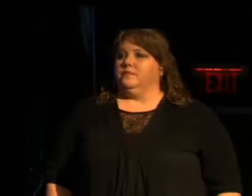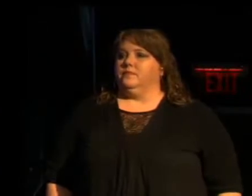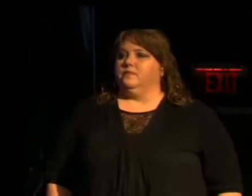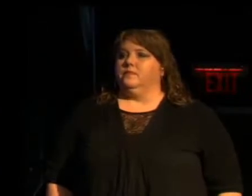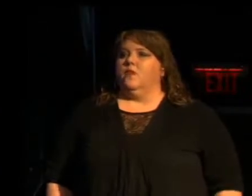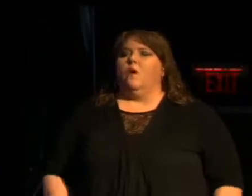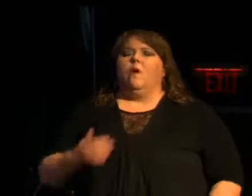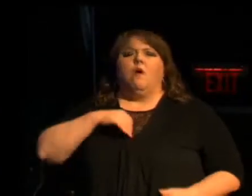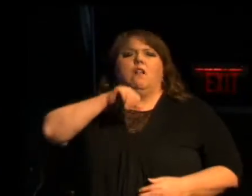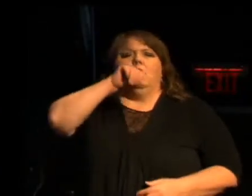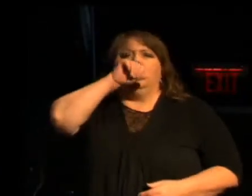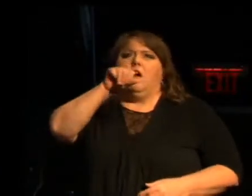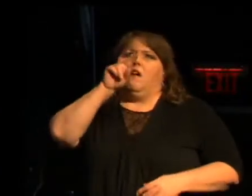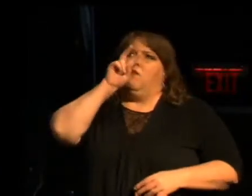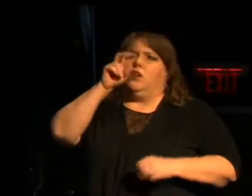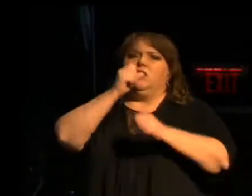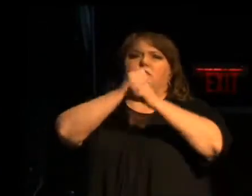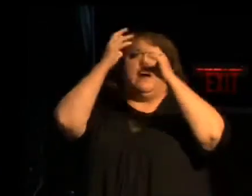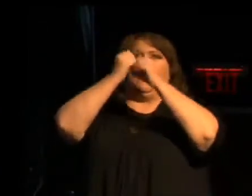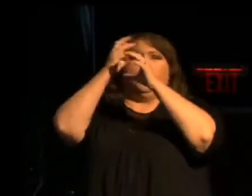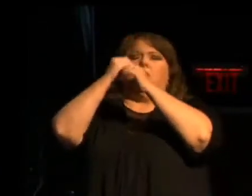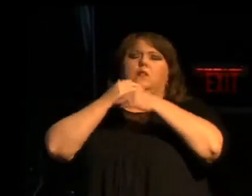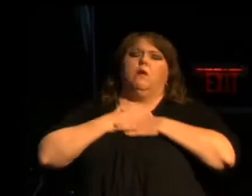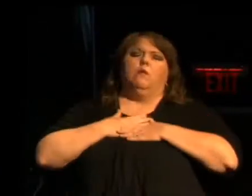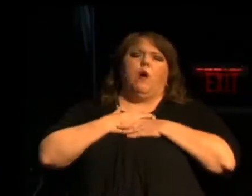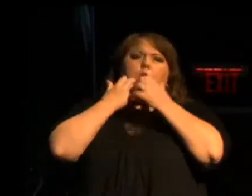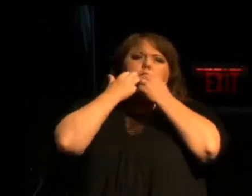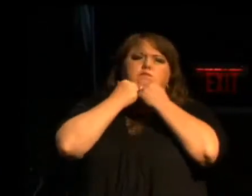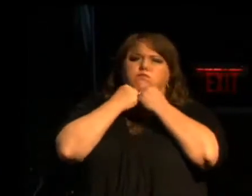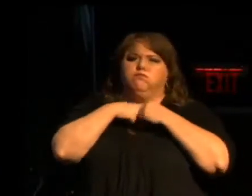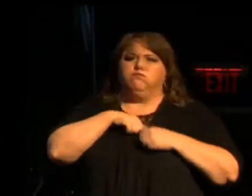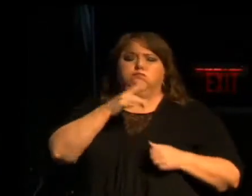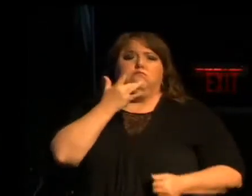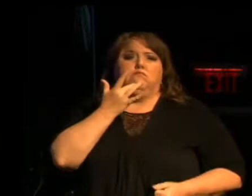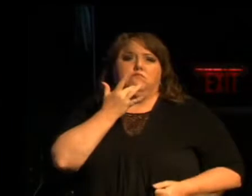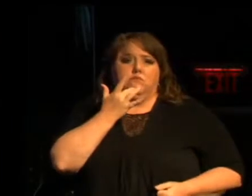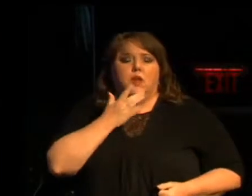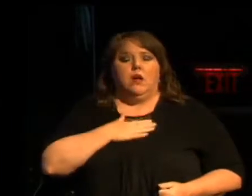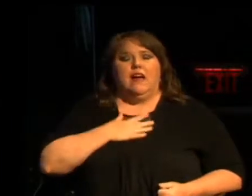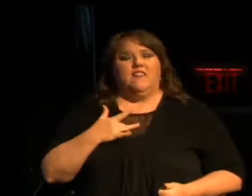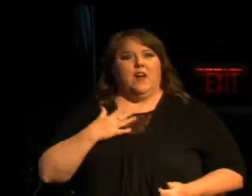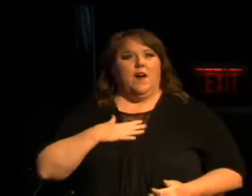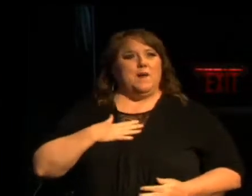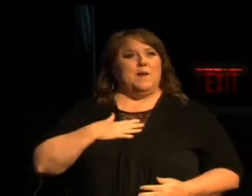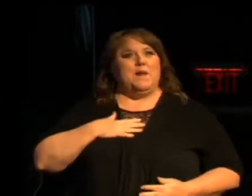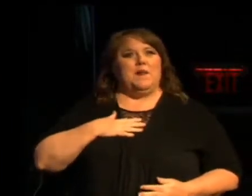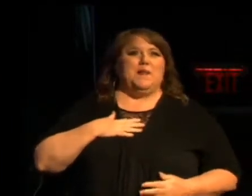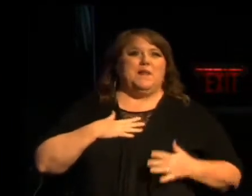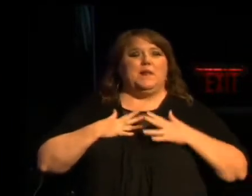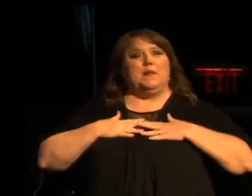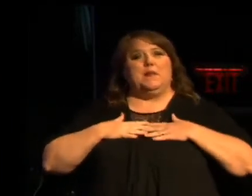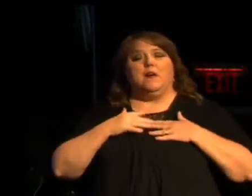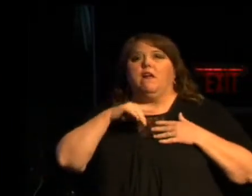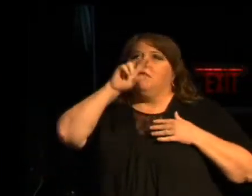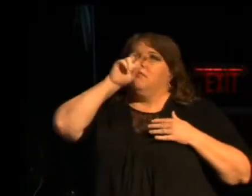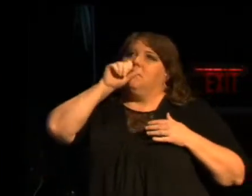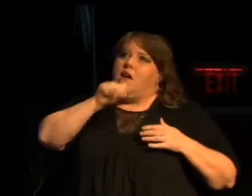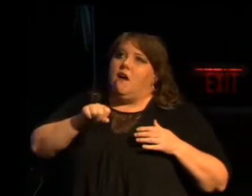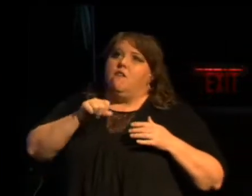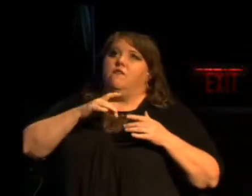I love watching fireworks. It's one of my very favorite things to do. They bring me so much joy. I love the way